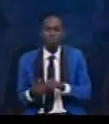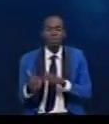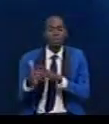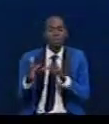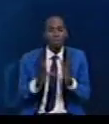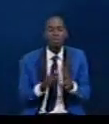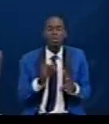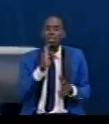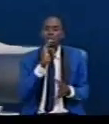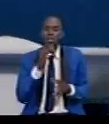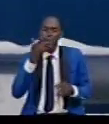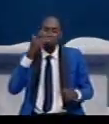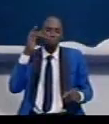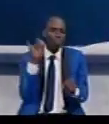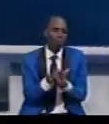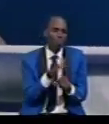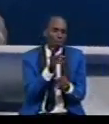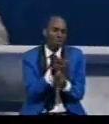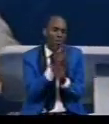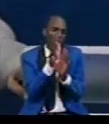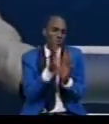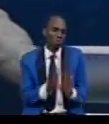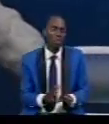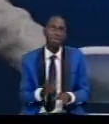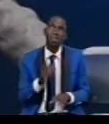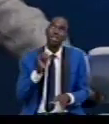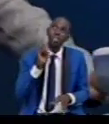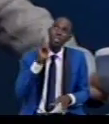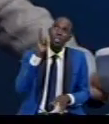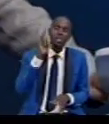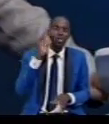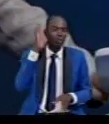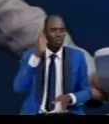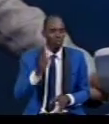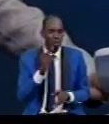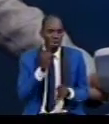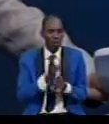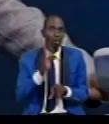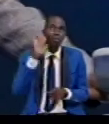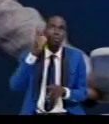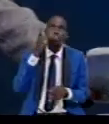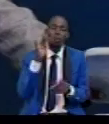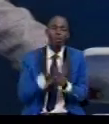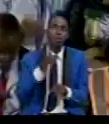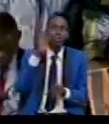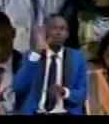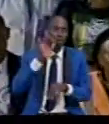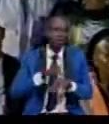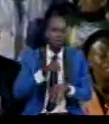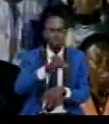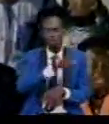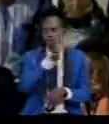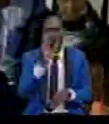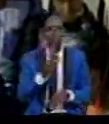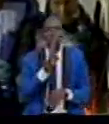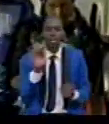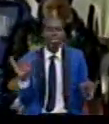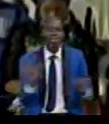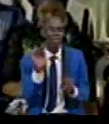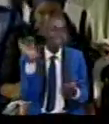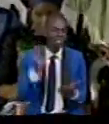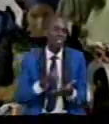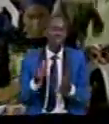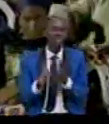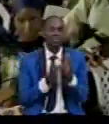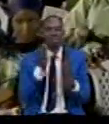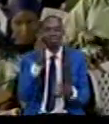will keep his promise. He will touch you today. You'll never be the same again in Jesus' name.